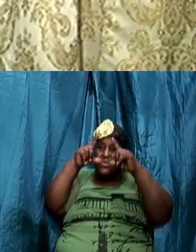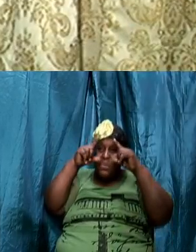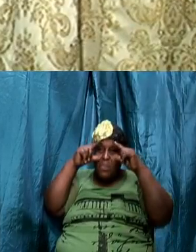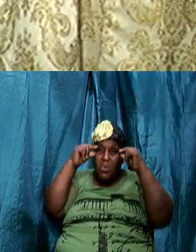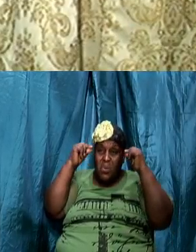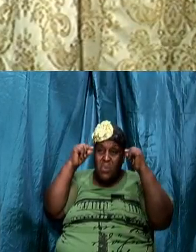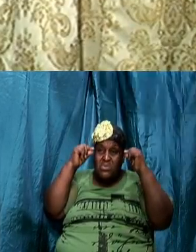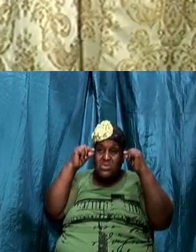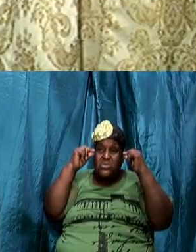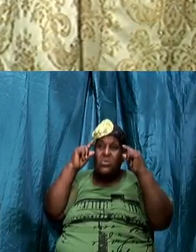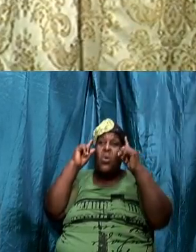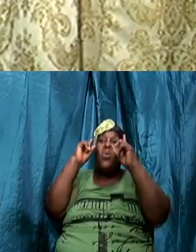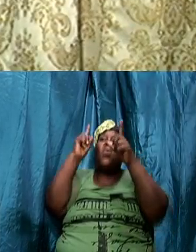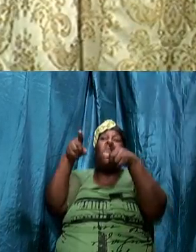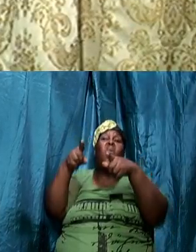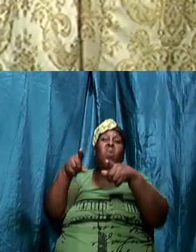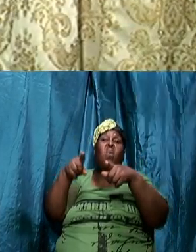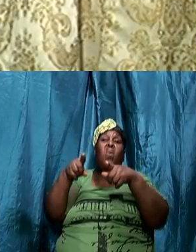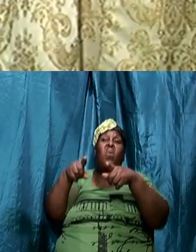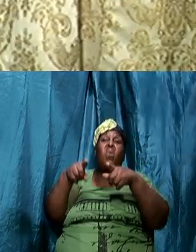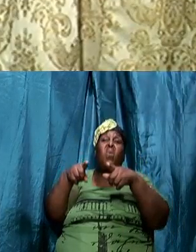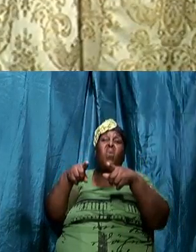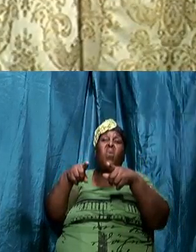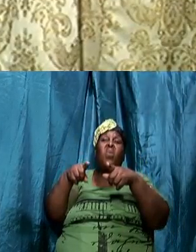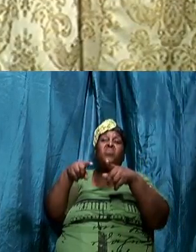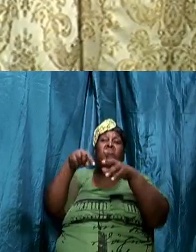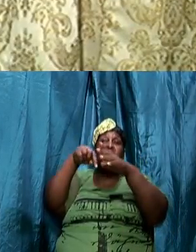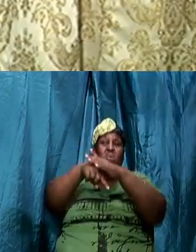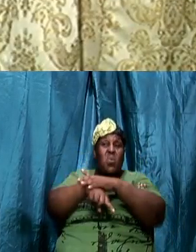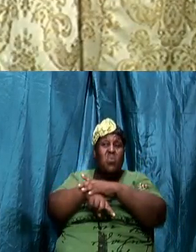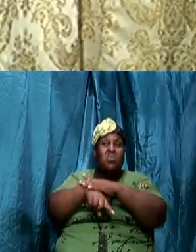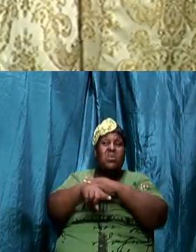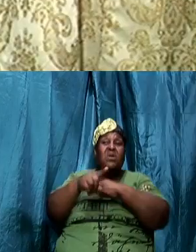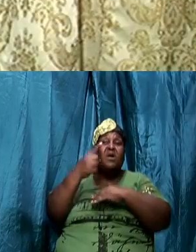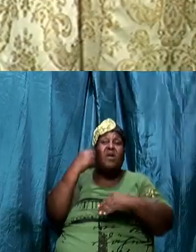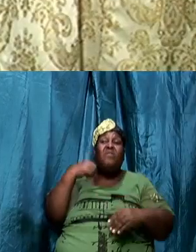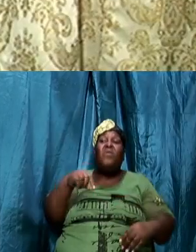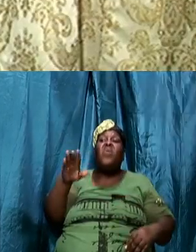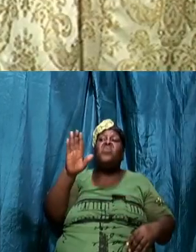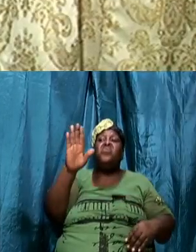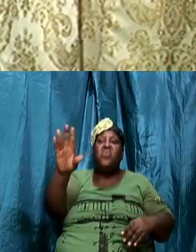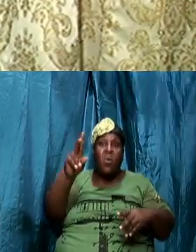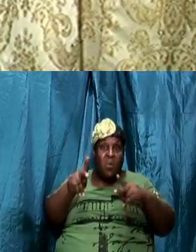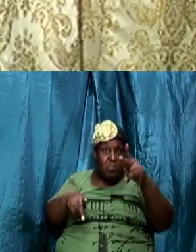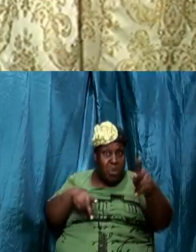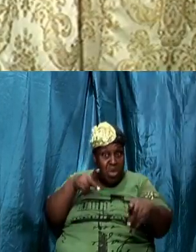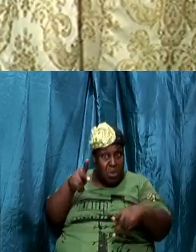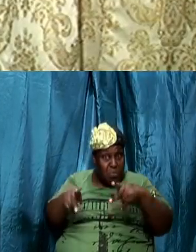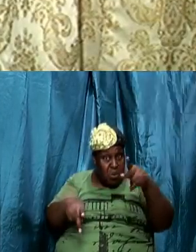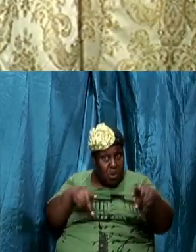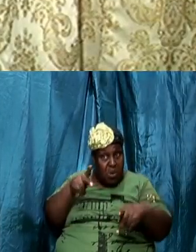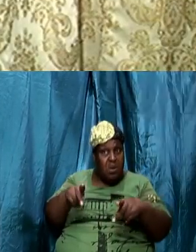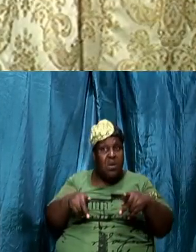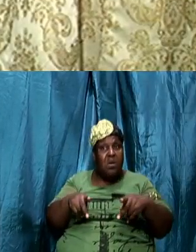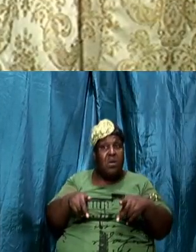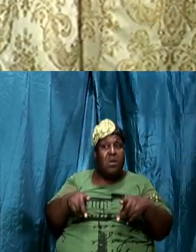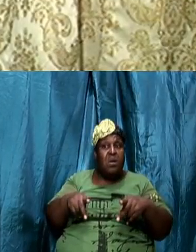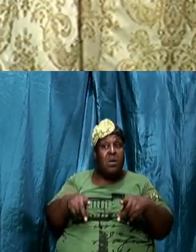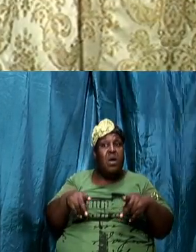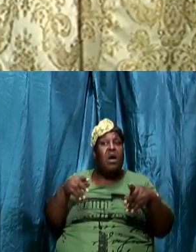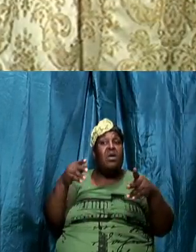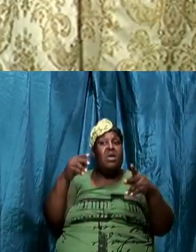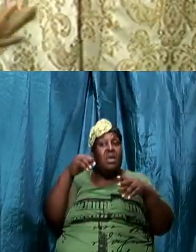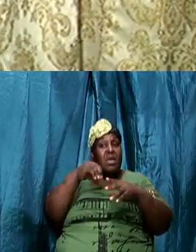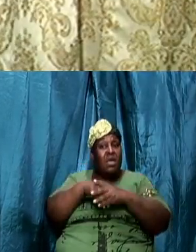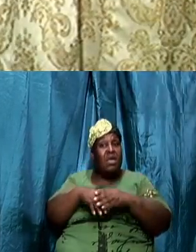God? Is not Moses' people? Is God's people? But listen to God talking to Moses now and said, thy people,